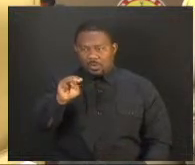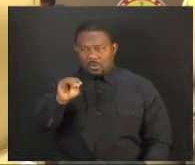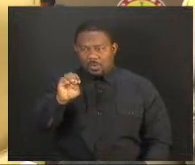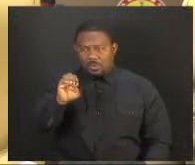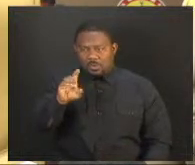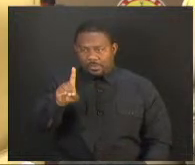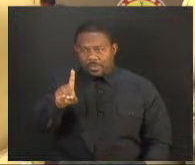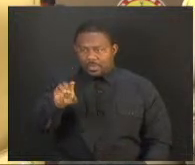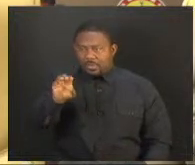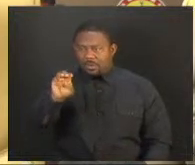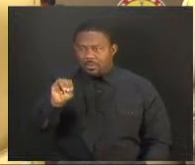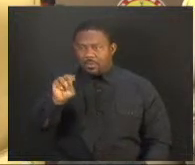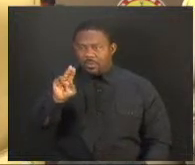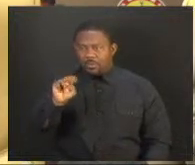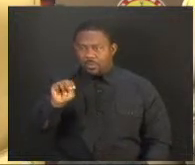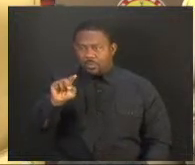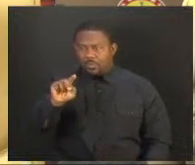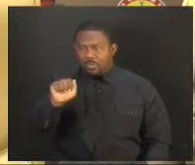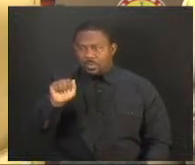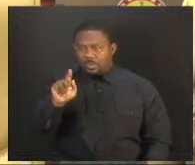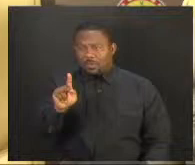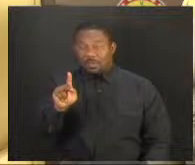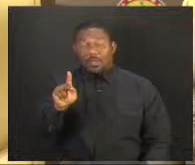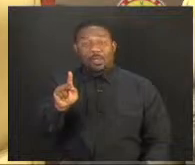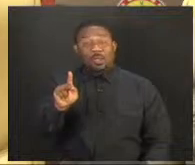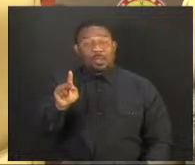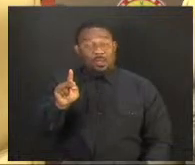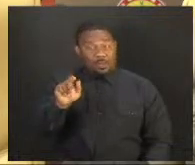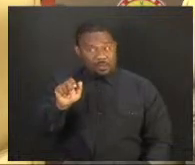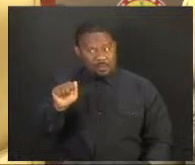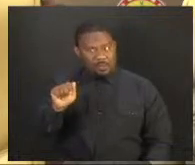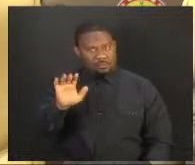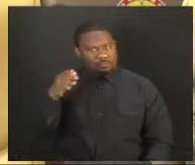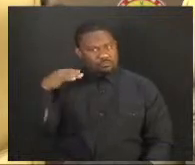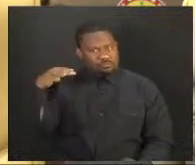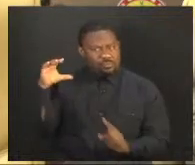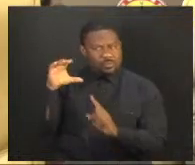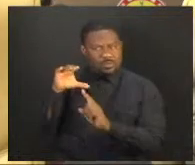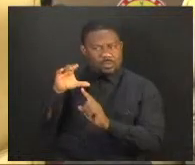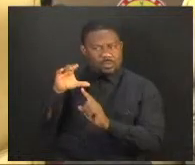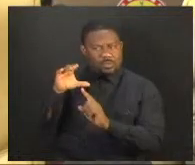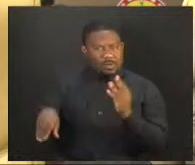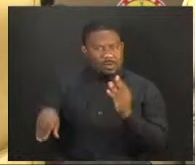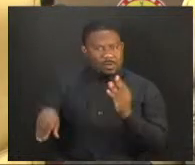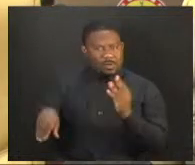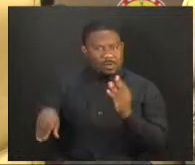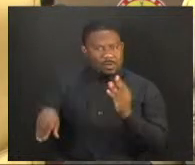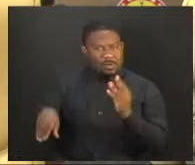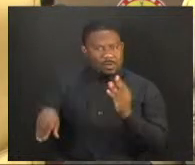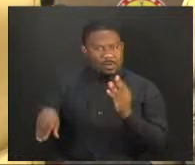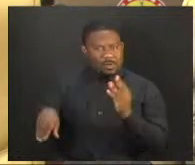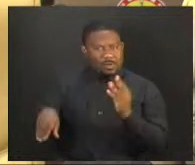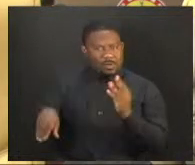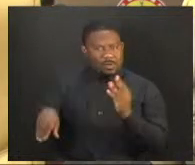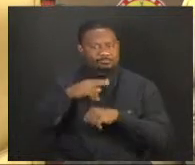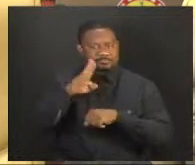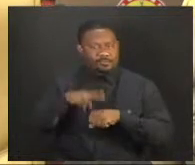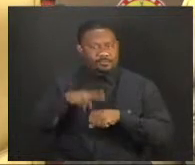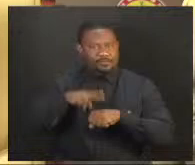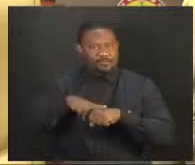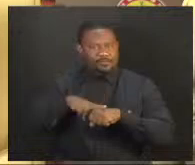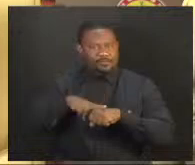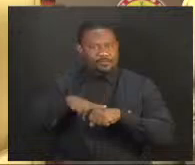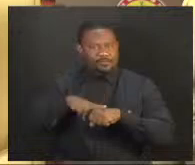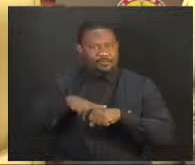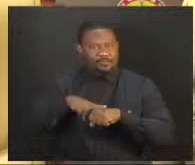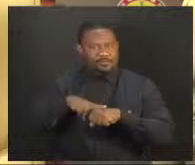been assigned additional ministerial responsibility for national security. Mr.